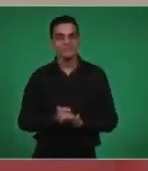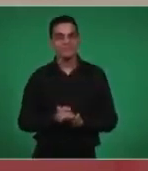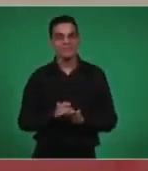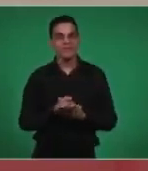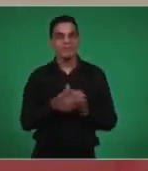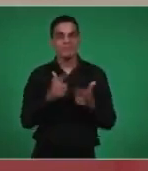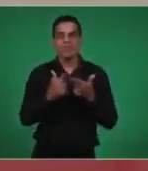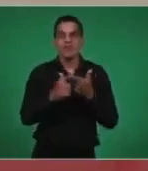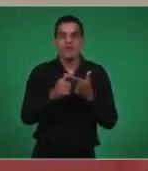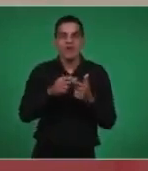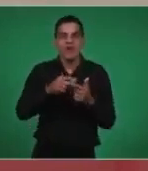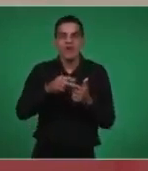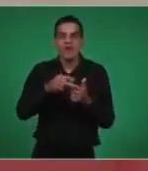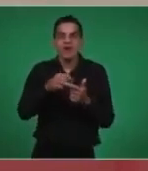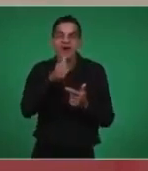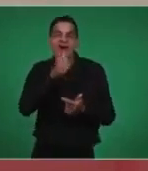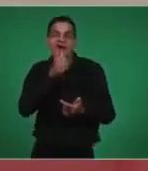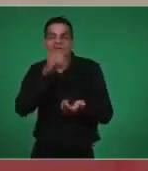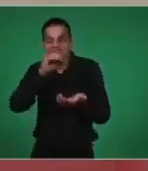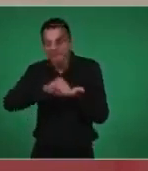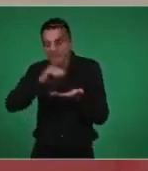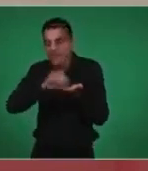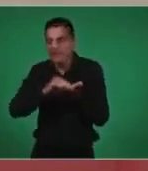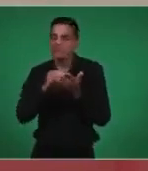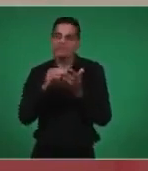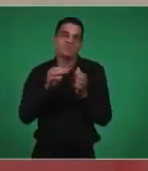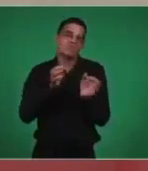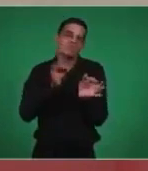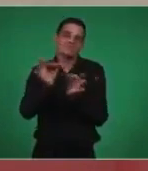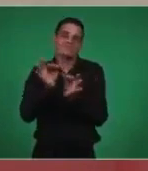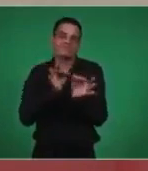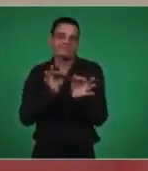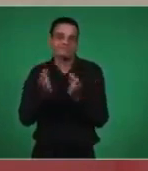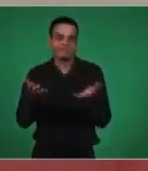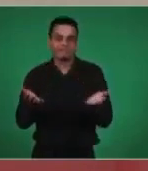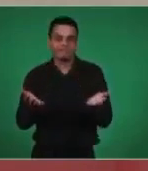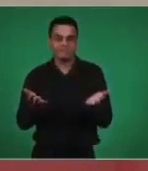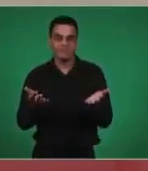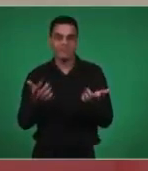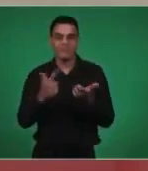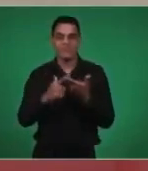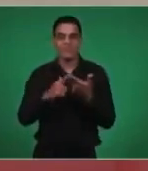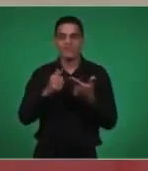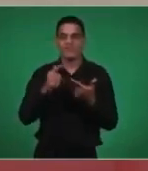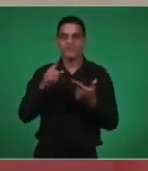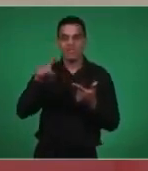and they are not organized the least in order to compete.